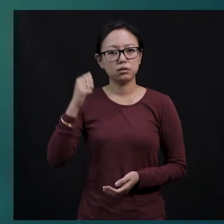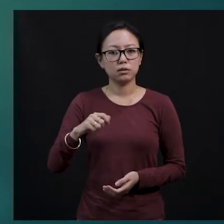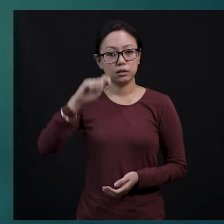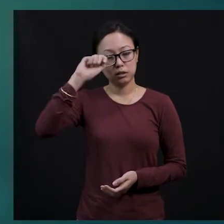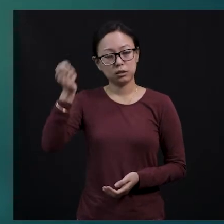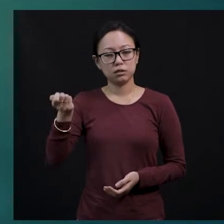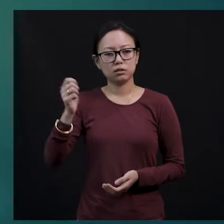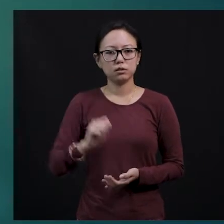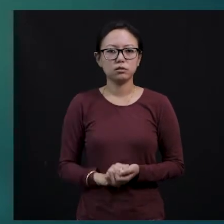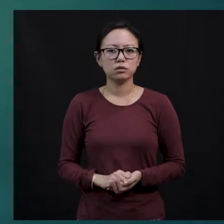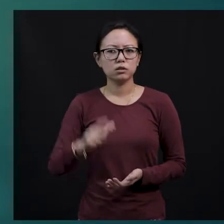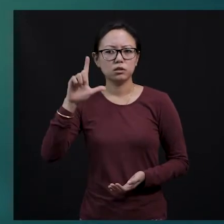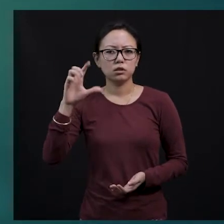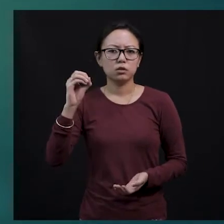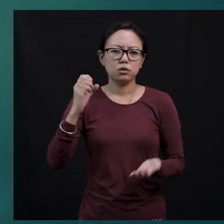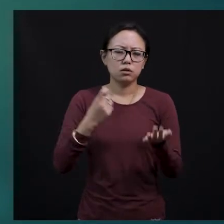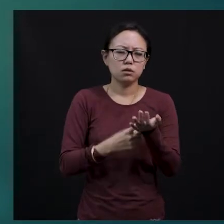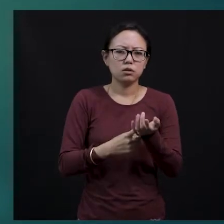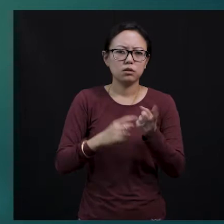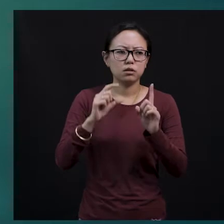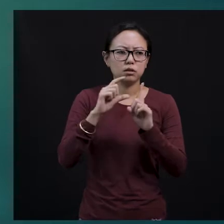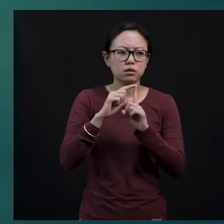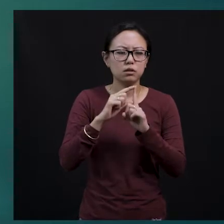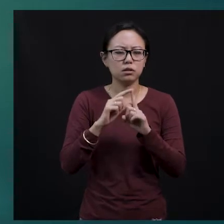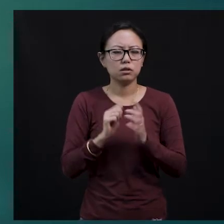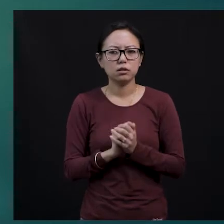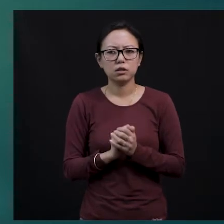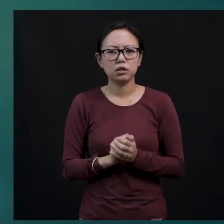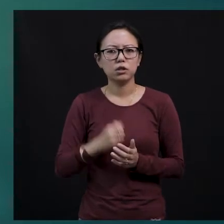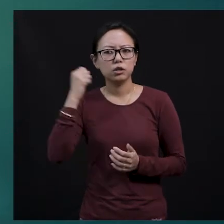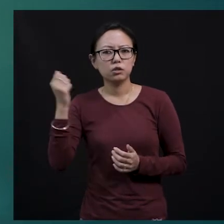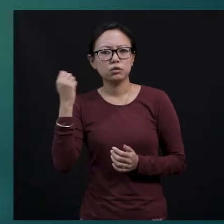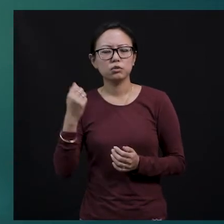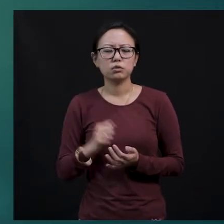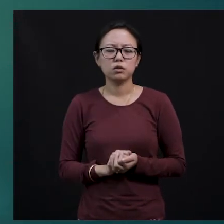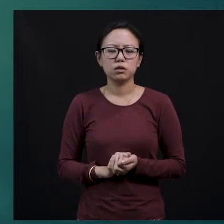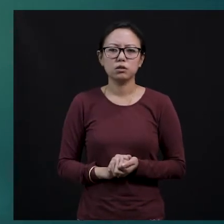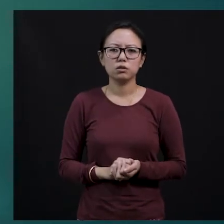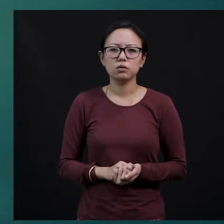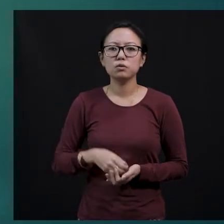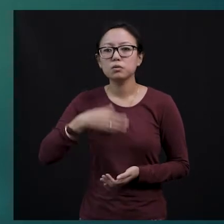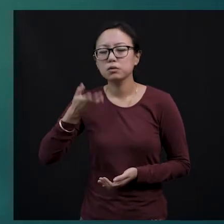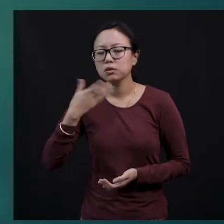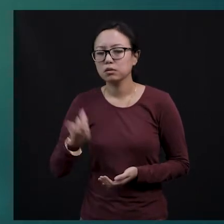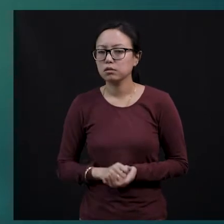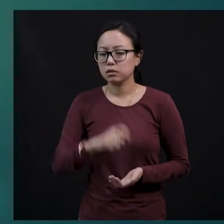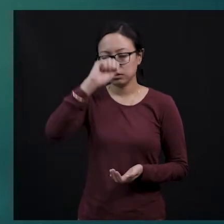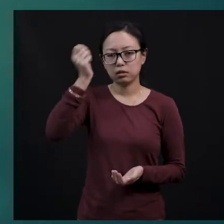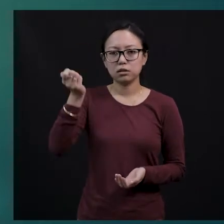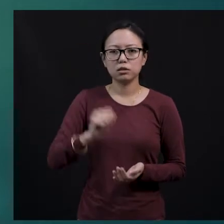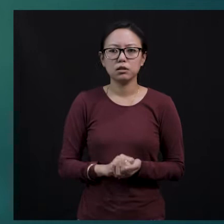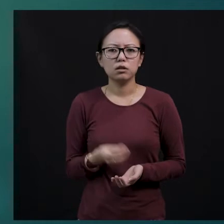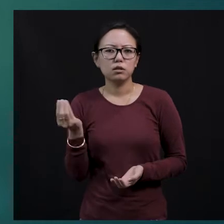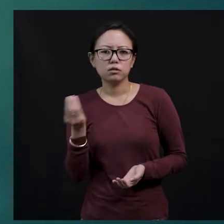in introducing English language and English education. There were few missionaries also, Christian missionaries also, who